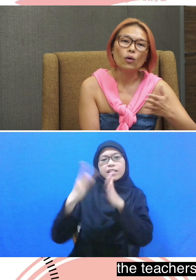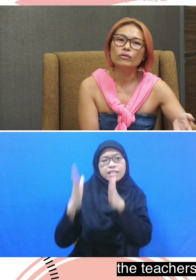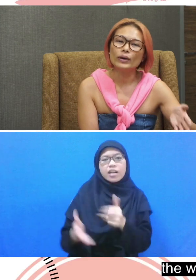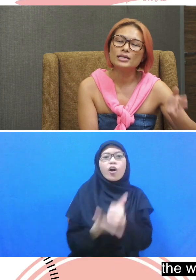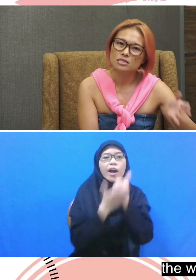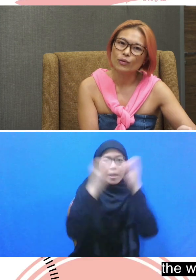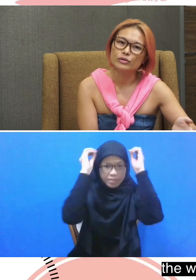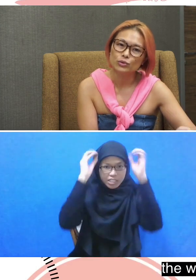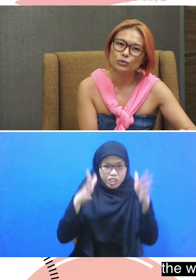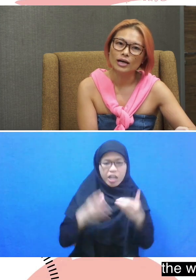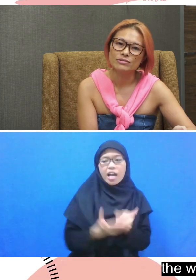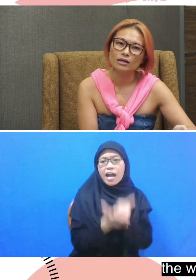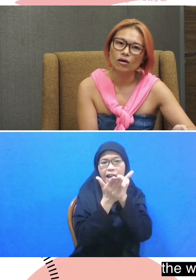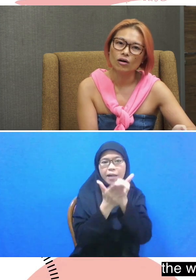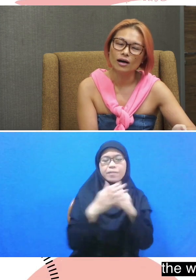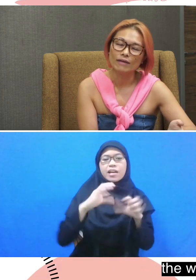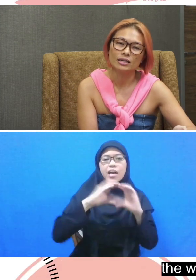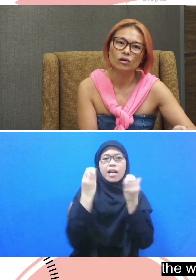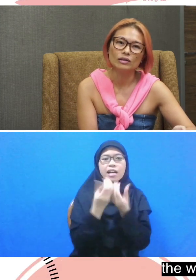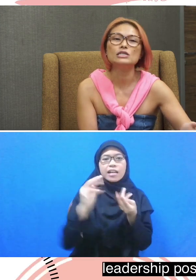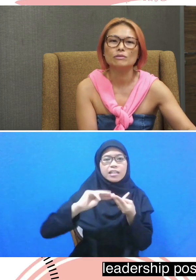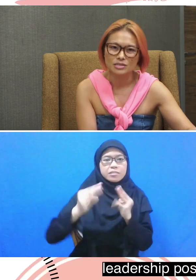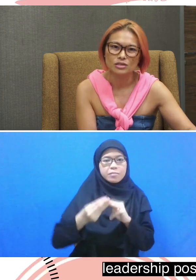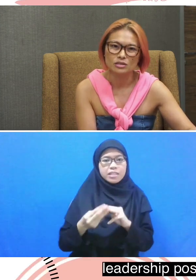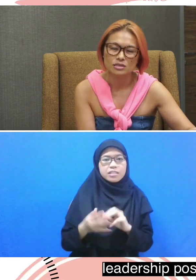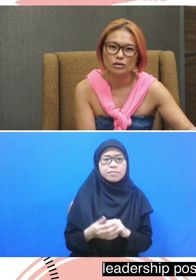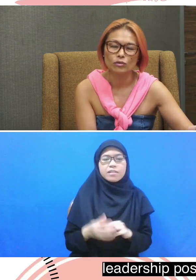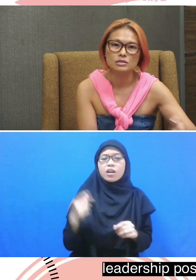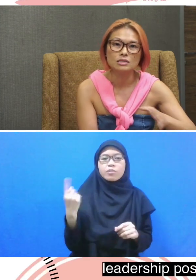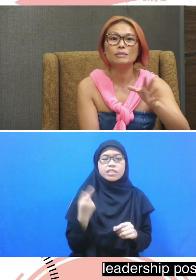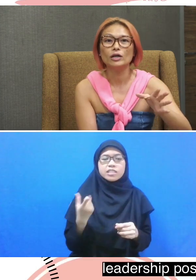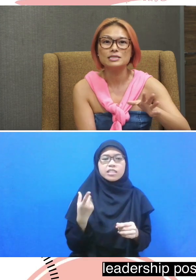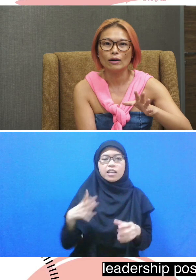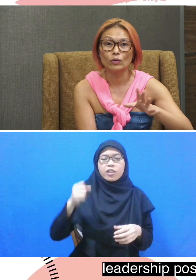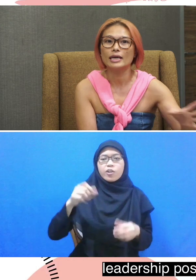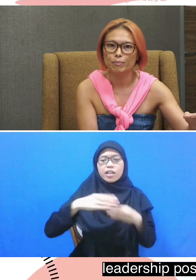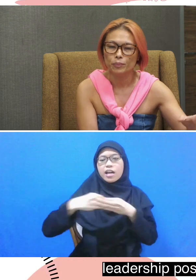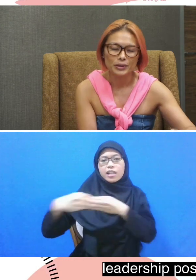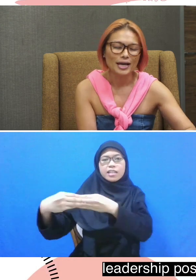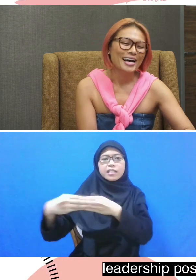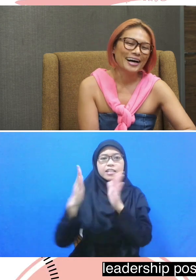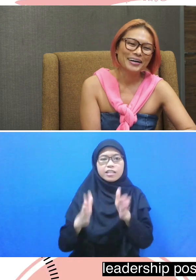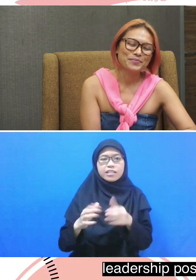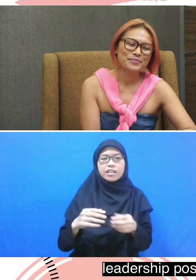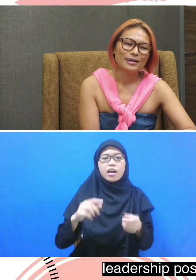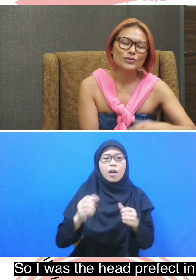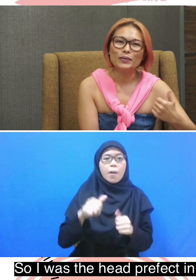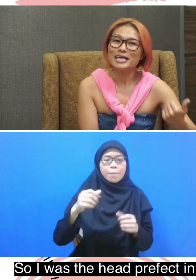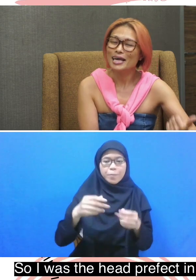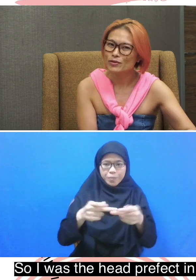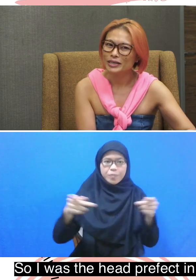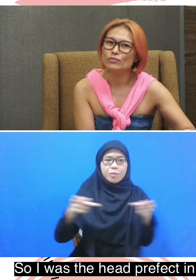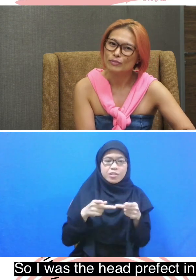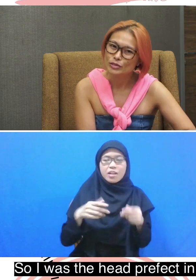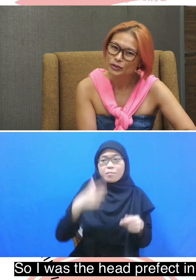And all the way since primary school, I've taken on leadership positions, you know, simply because I was capo. So I was the